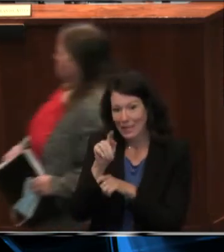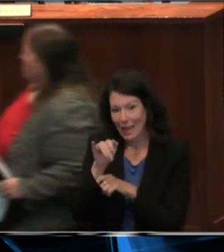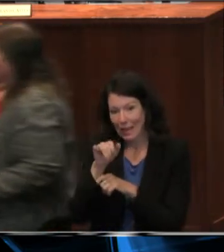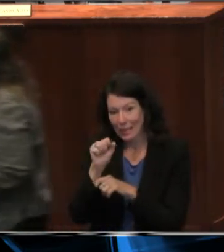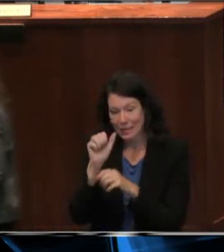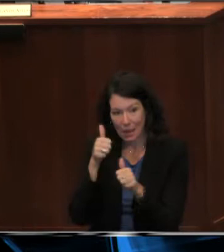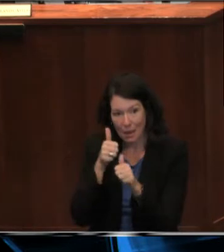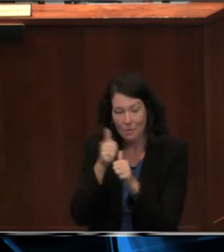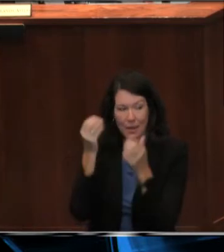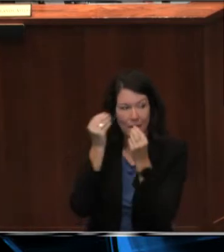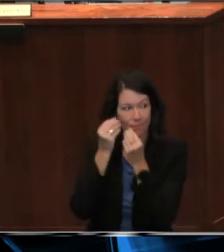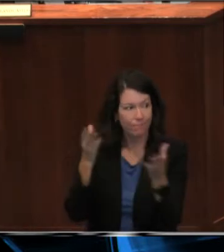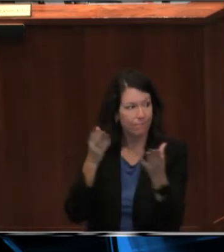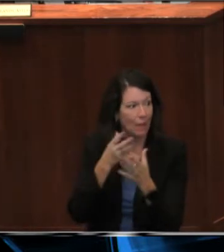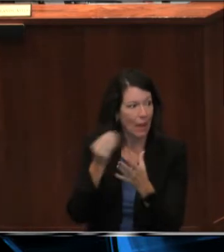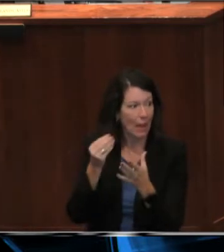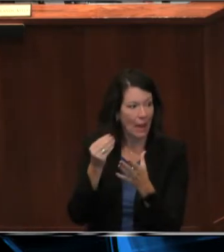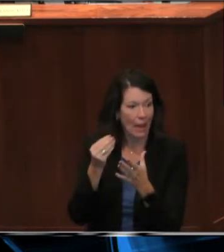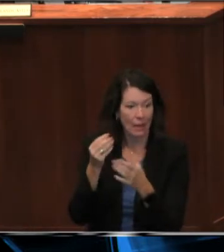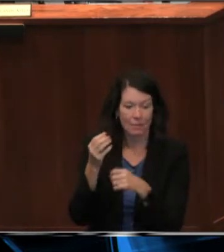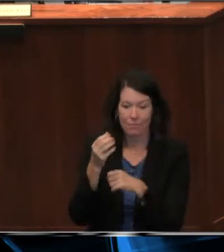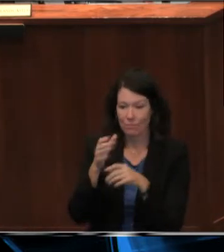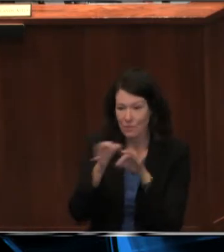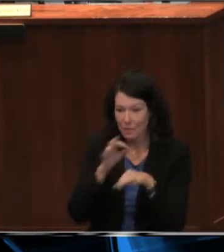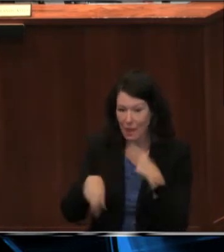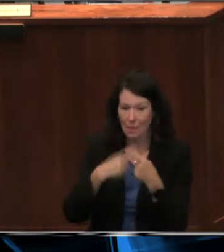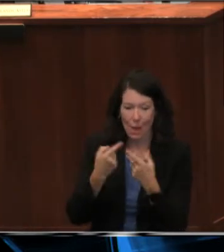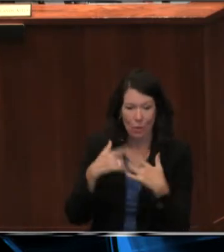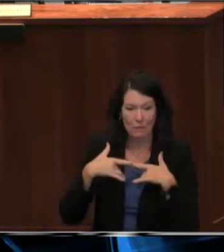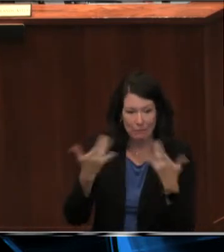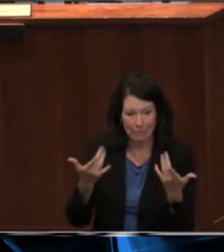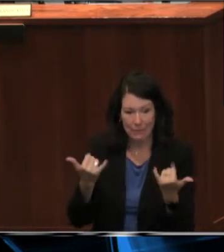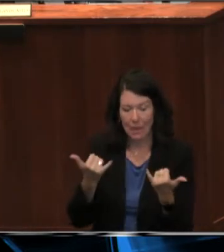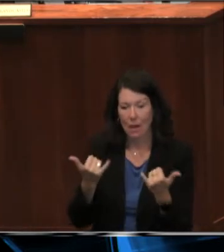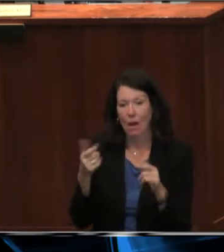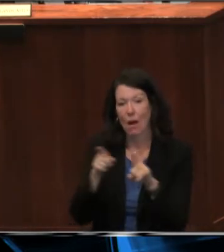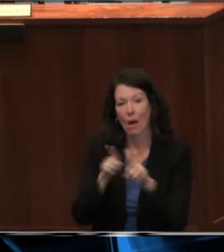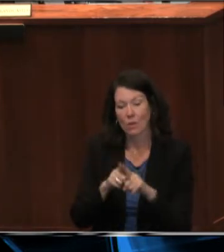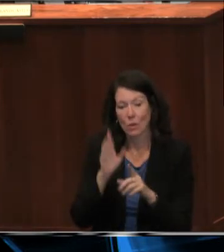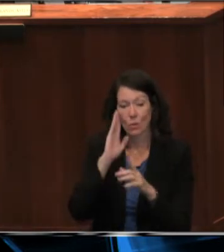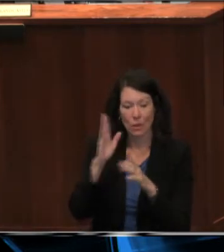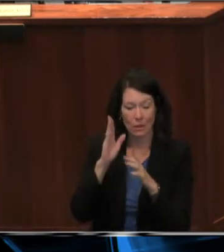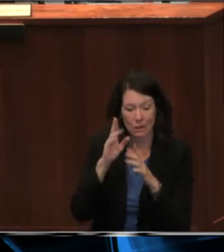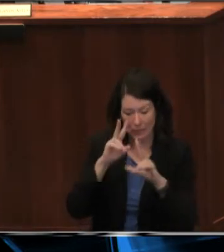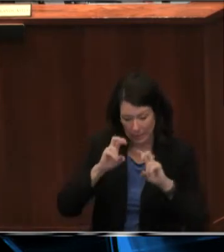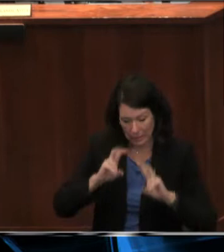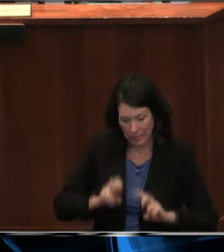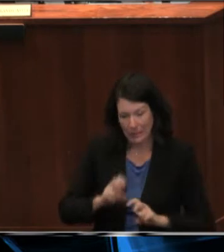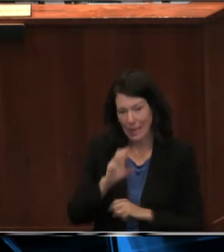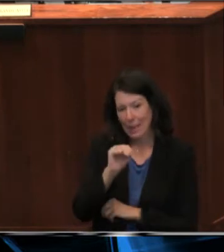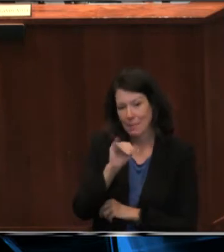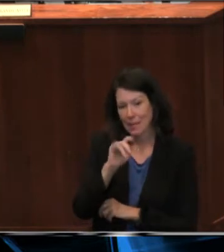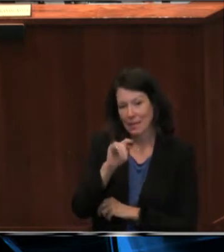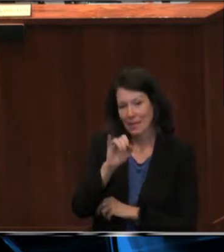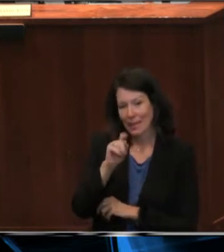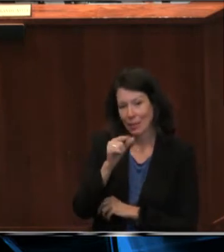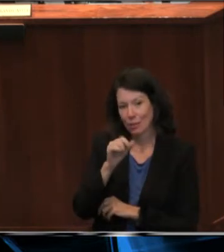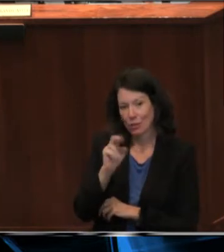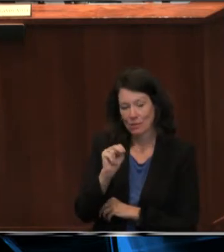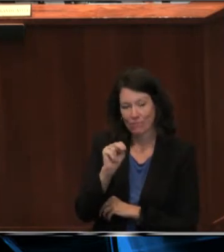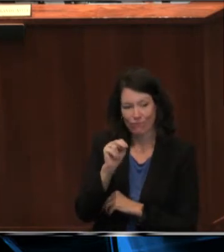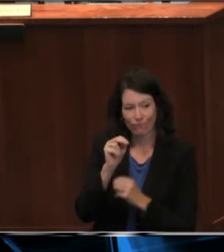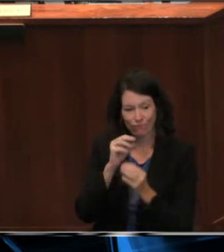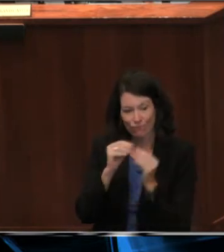update and information on some data as to where we are. And then we will also dig into a mitigation plan, which